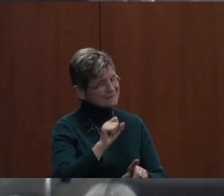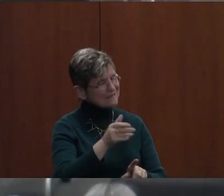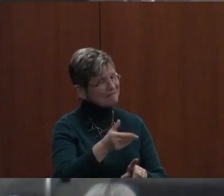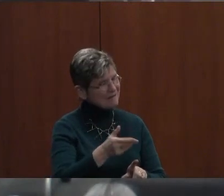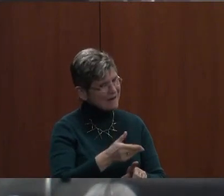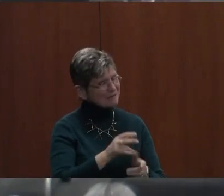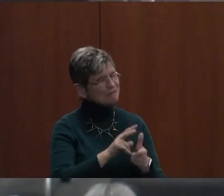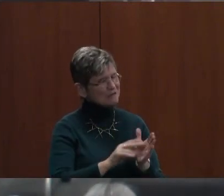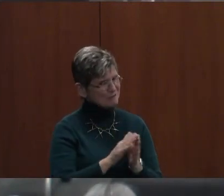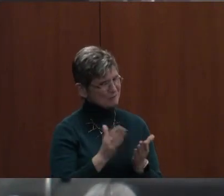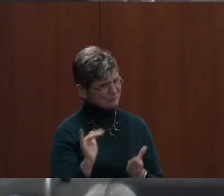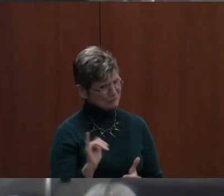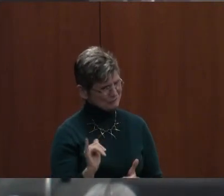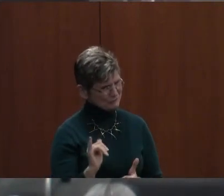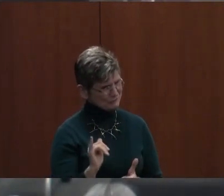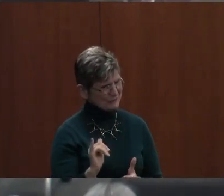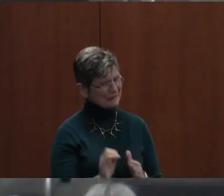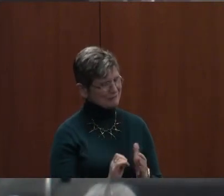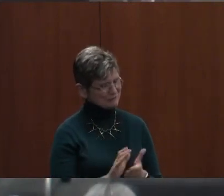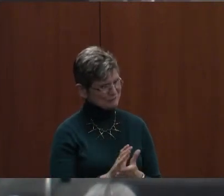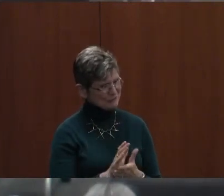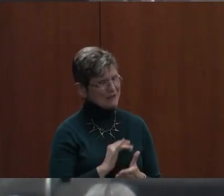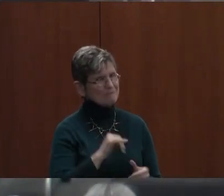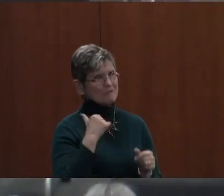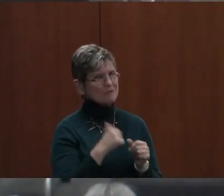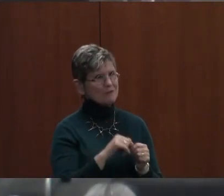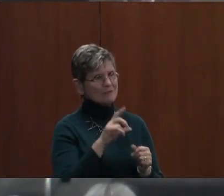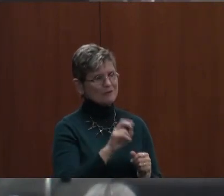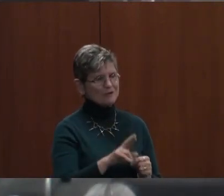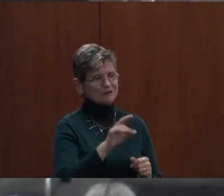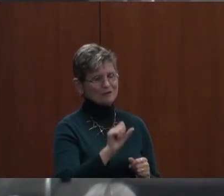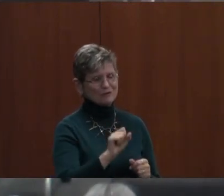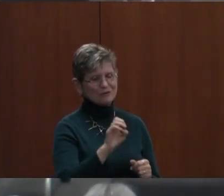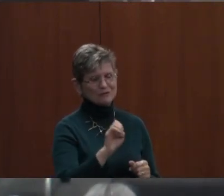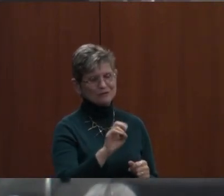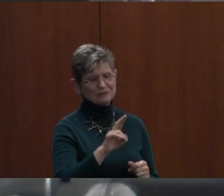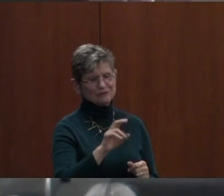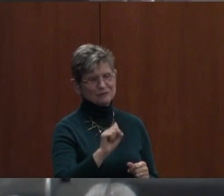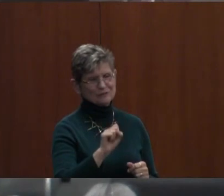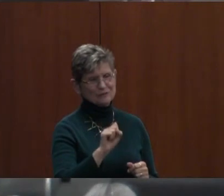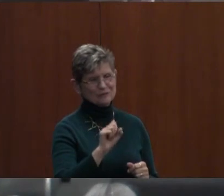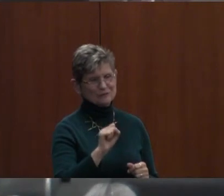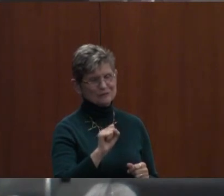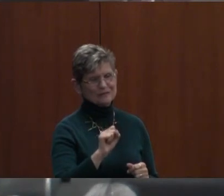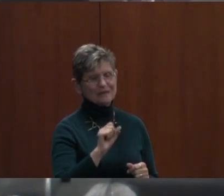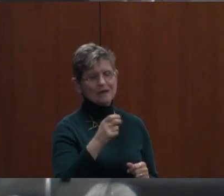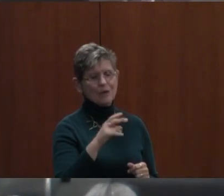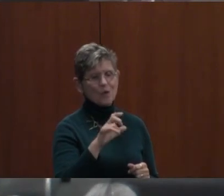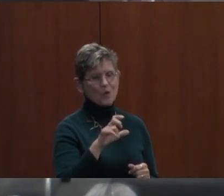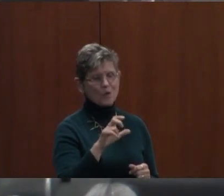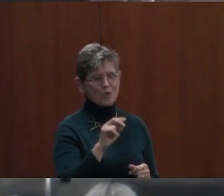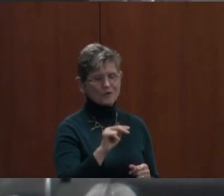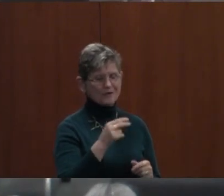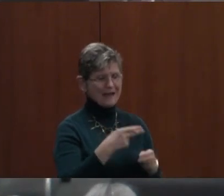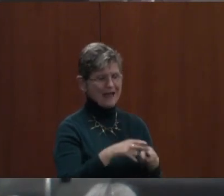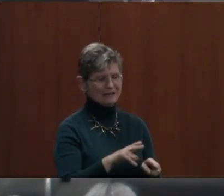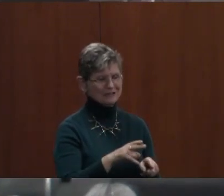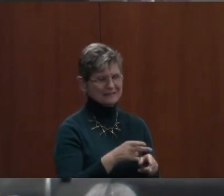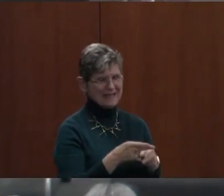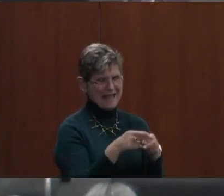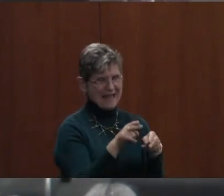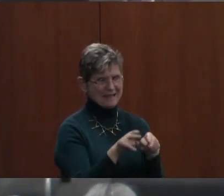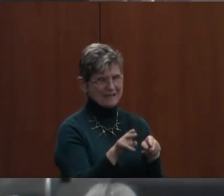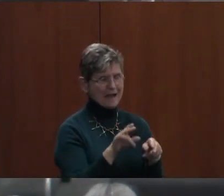at Greenbrier, I remember Dr. Seuss's book, Horton Hatches the Egg, my first library book, and the